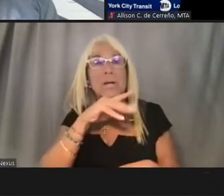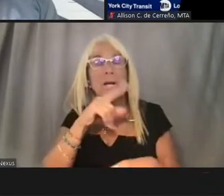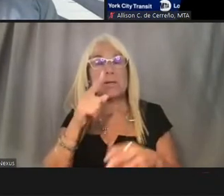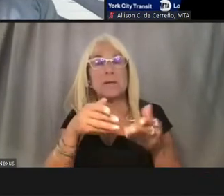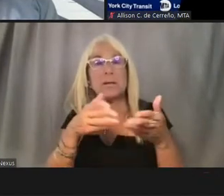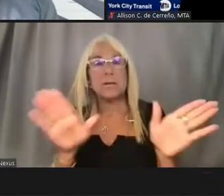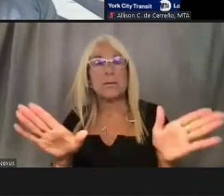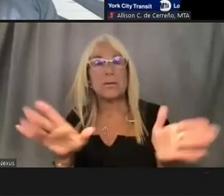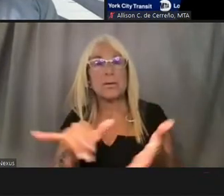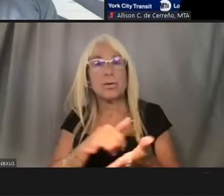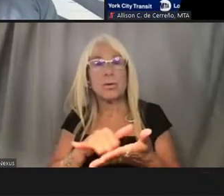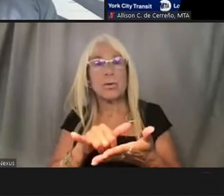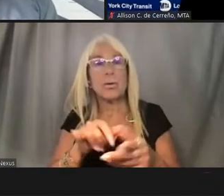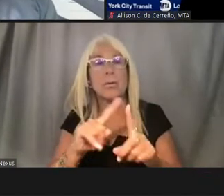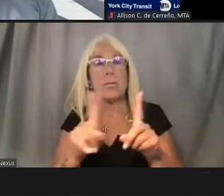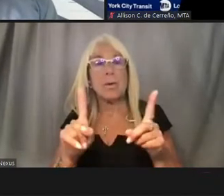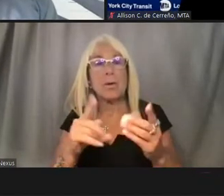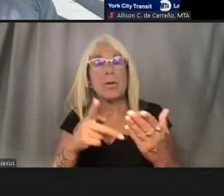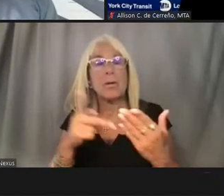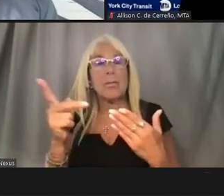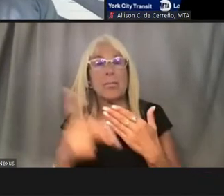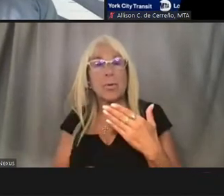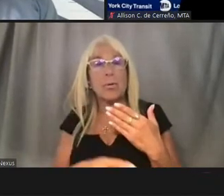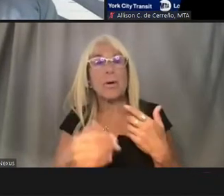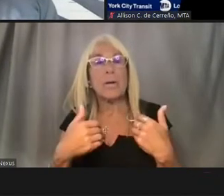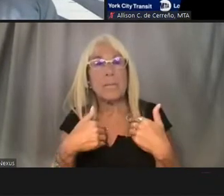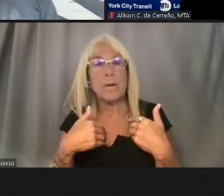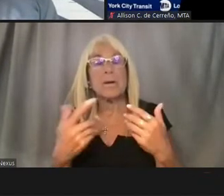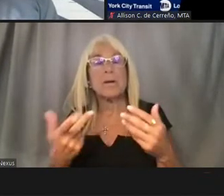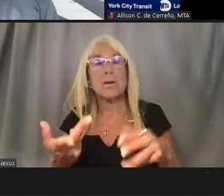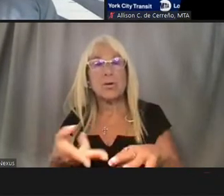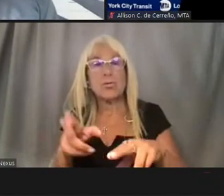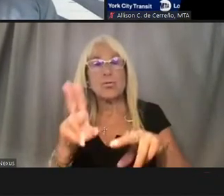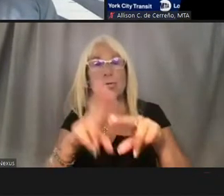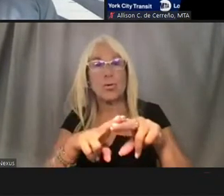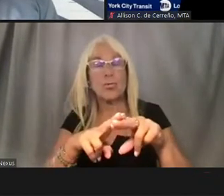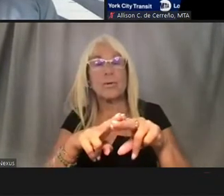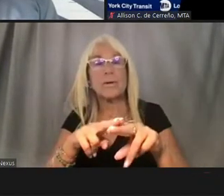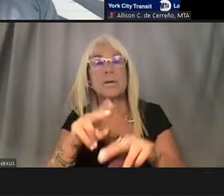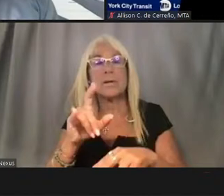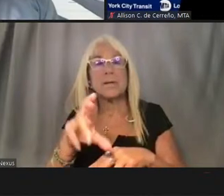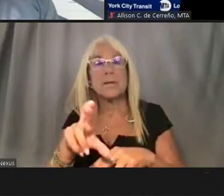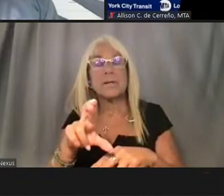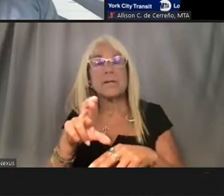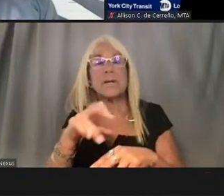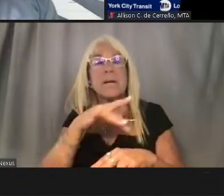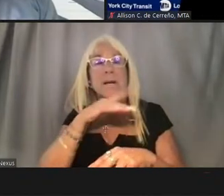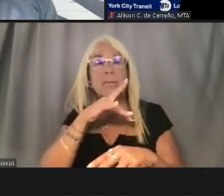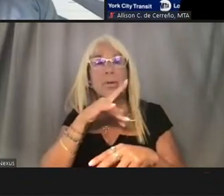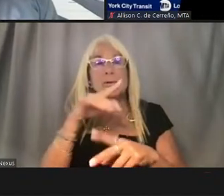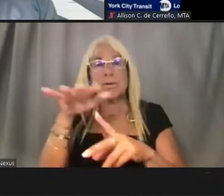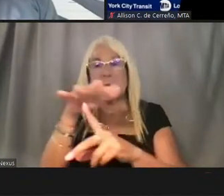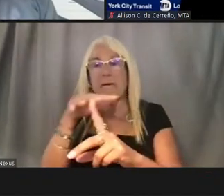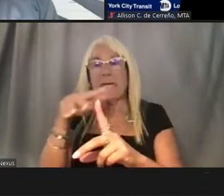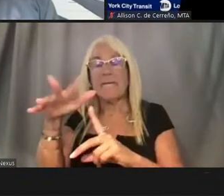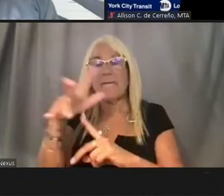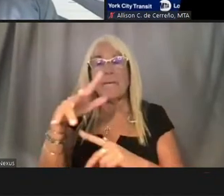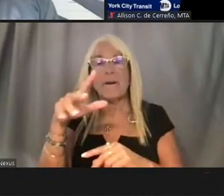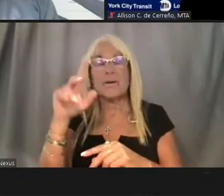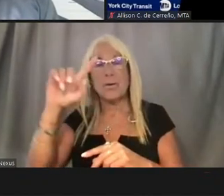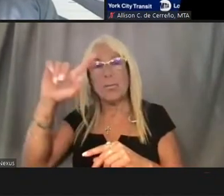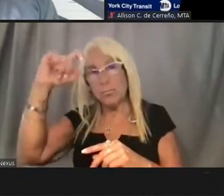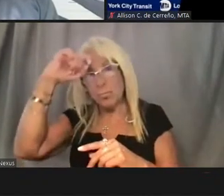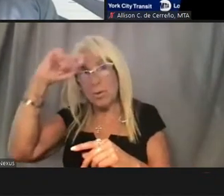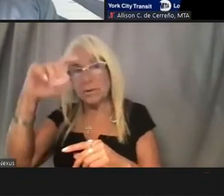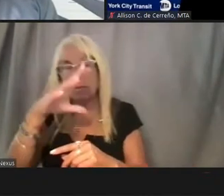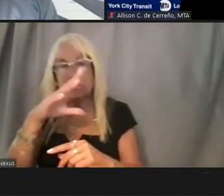however the program proposed program does increase air pollution within an environmental justice area of the Bronx as the Bronx has taken steps forward with reducing